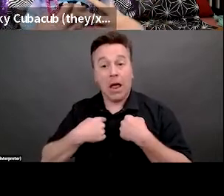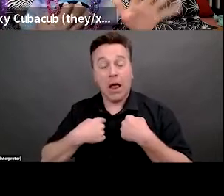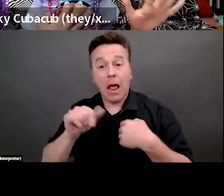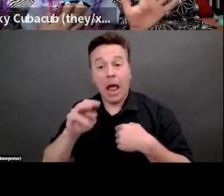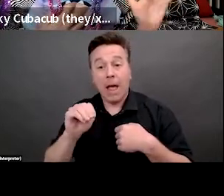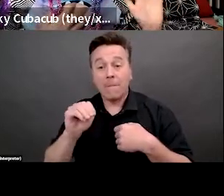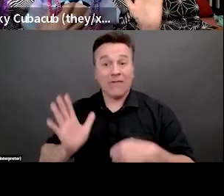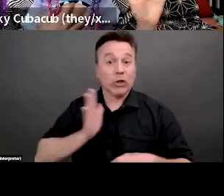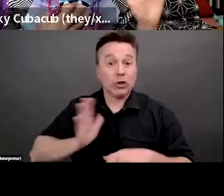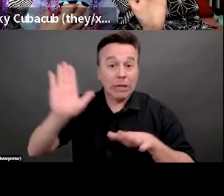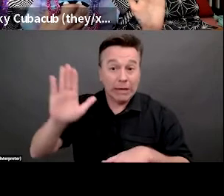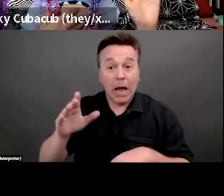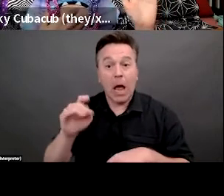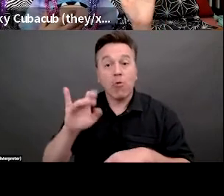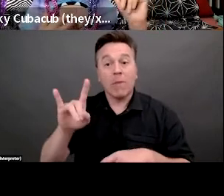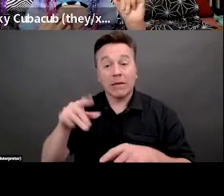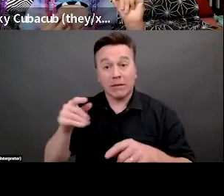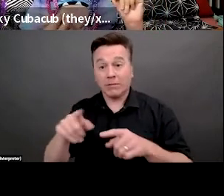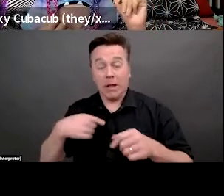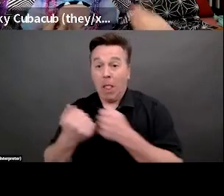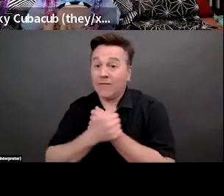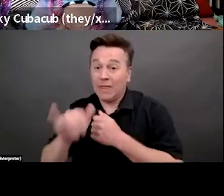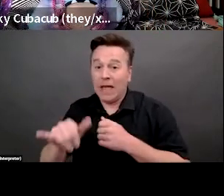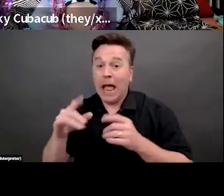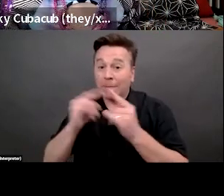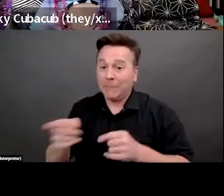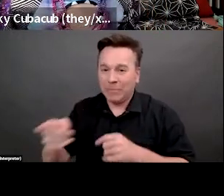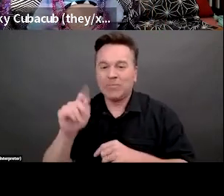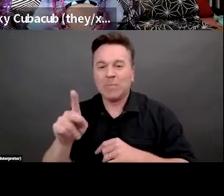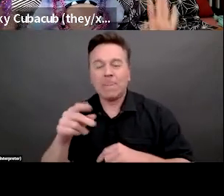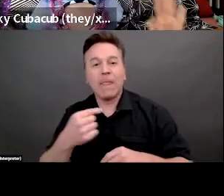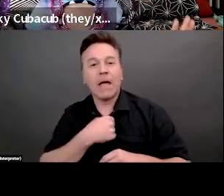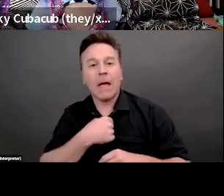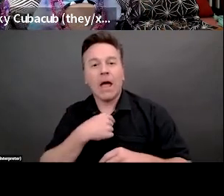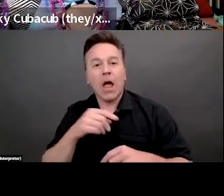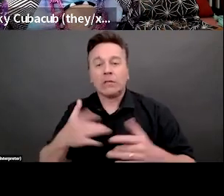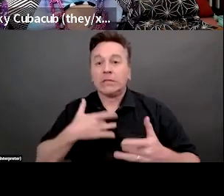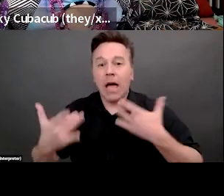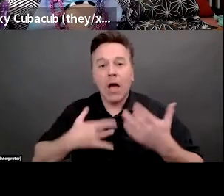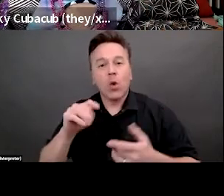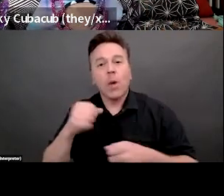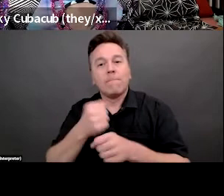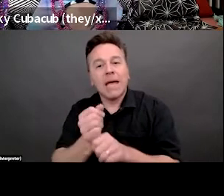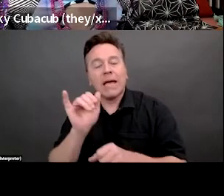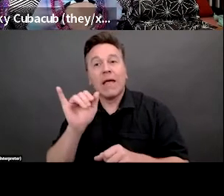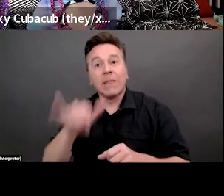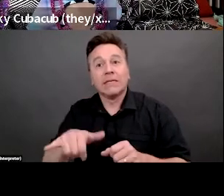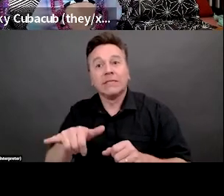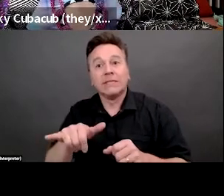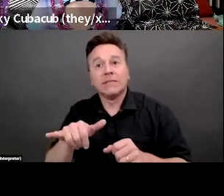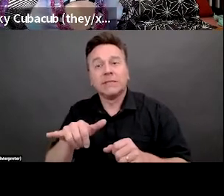am officially a mermaid from Weeki Wachee Springs Mermaid Camp. So I was so excited to make